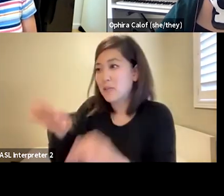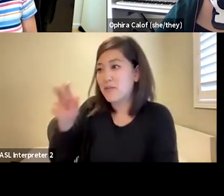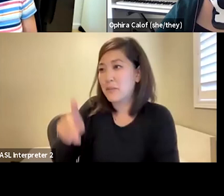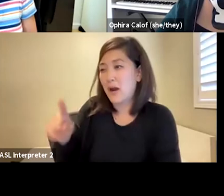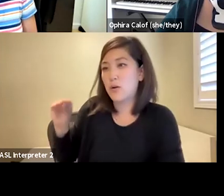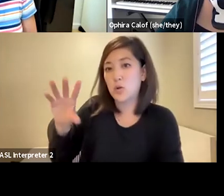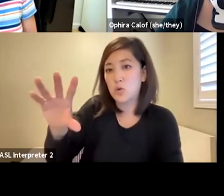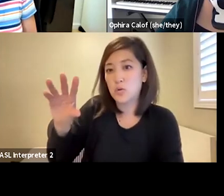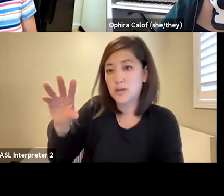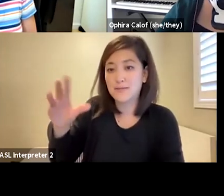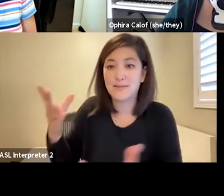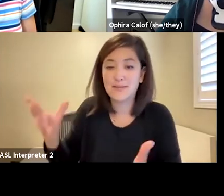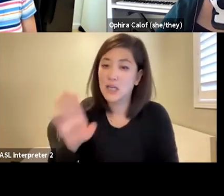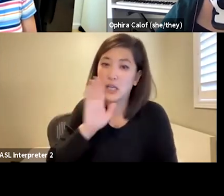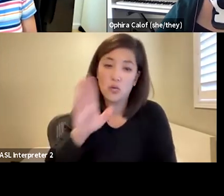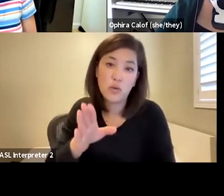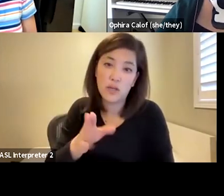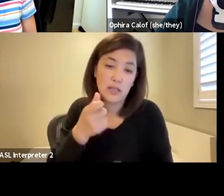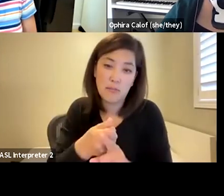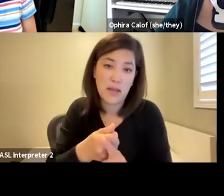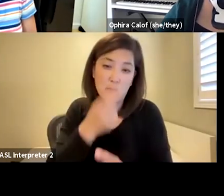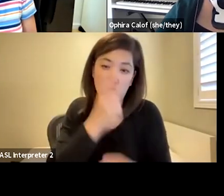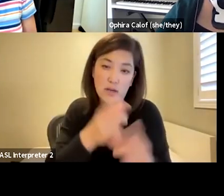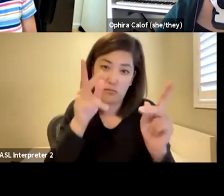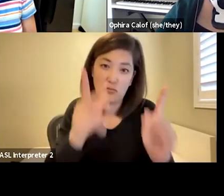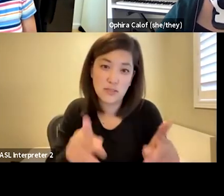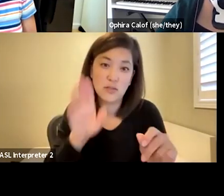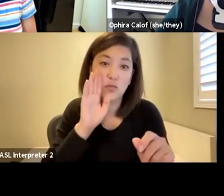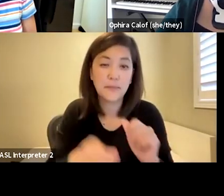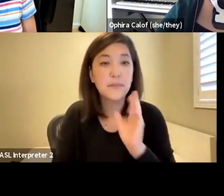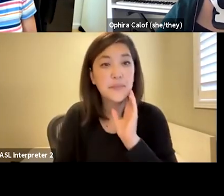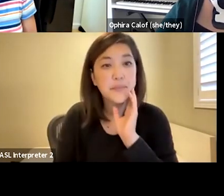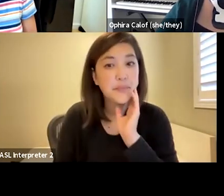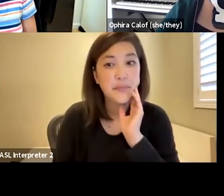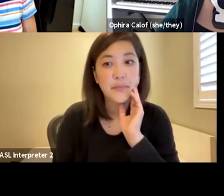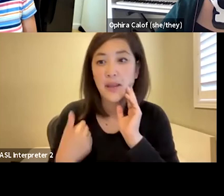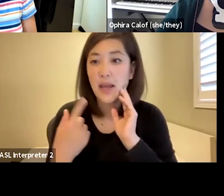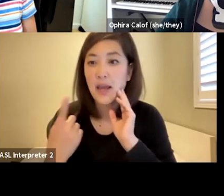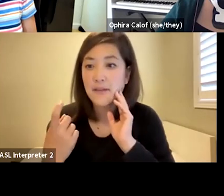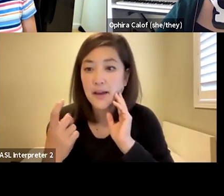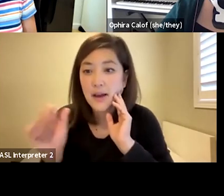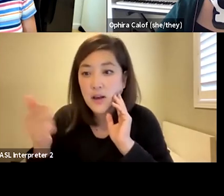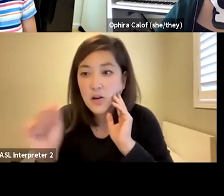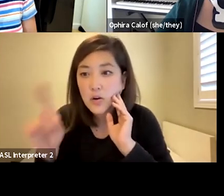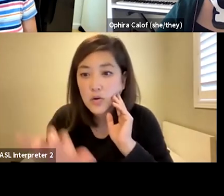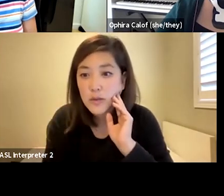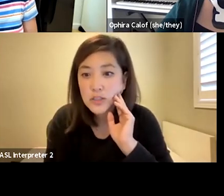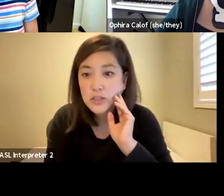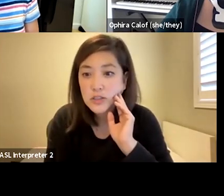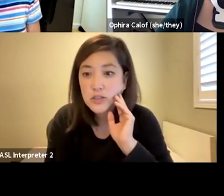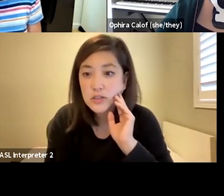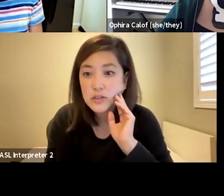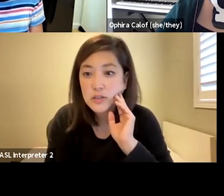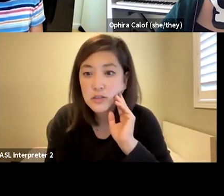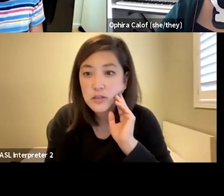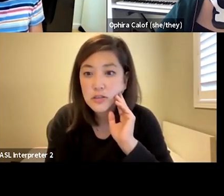it'll really resonate with the right people. I have another question. Do you